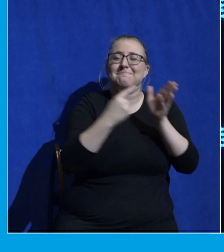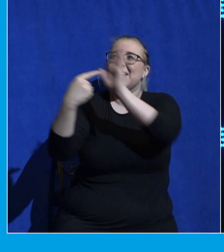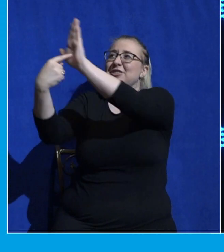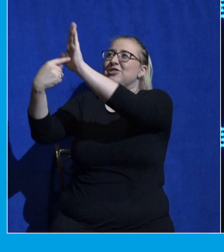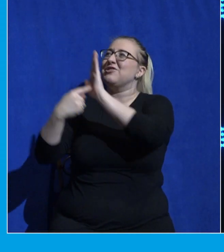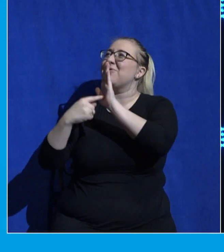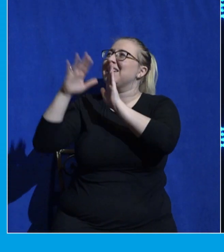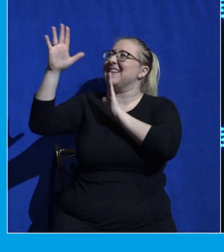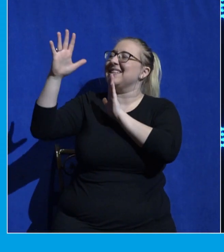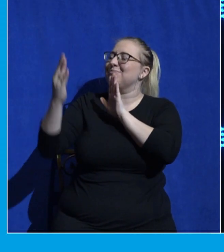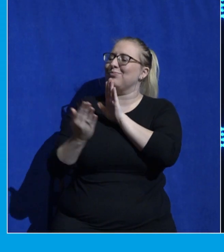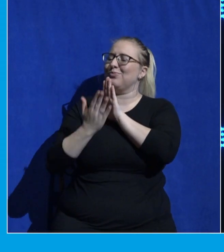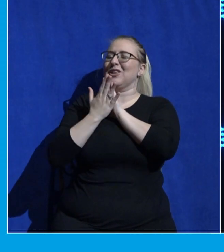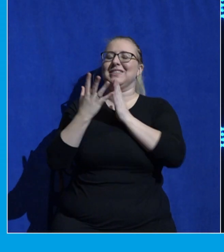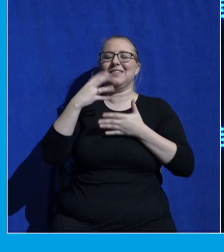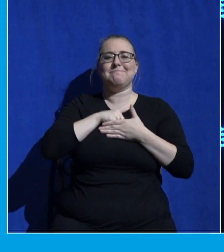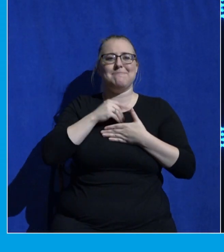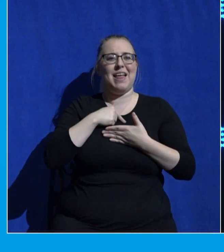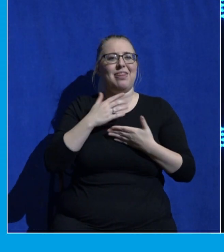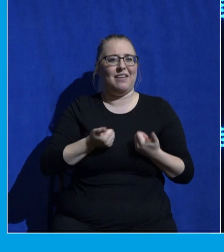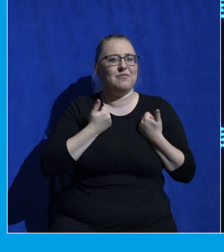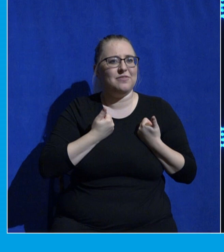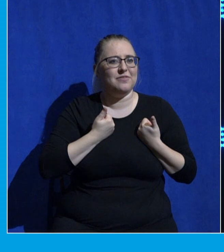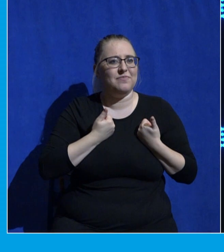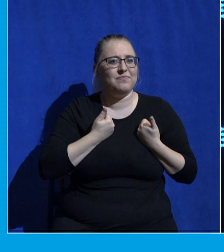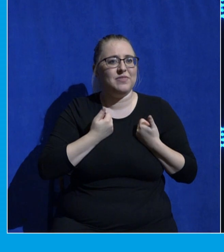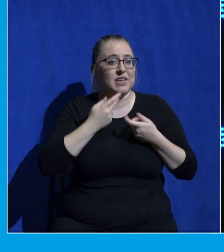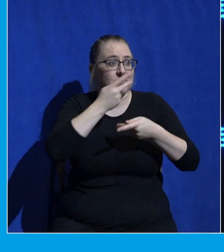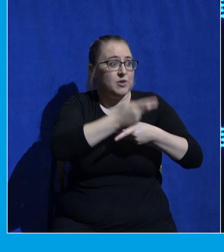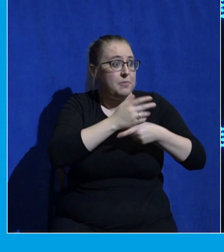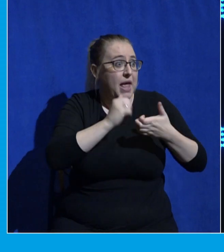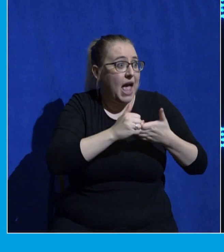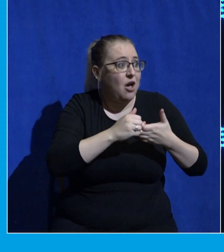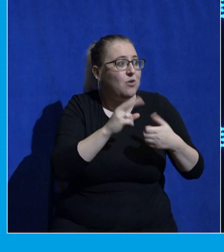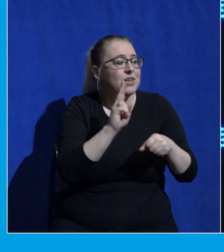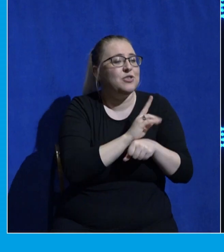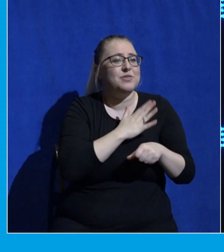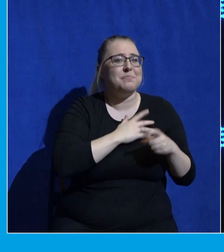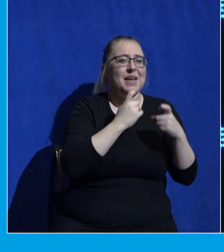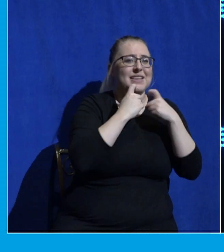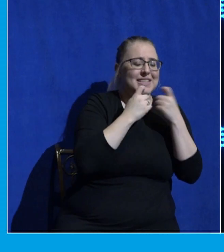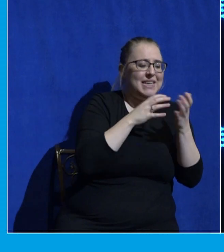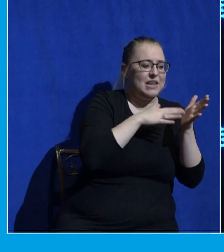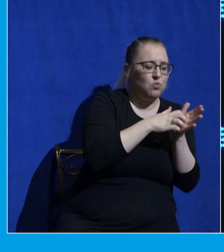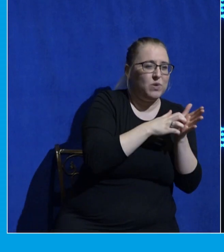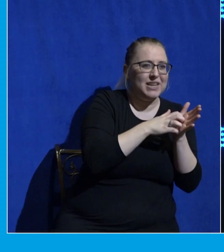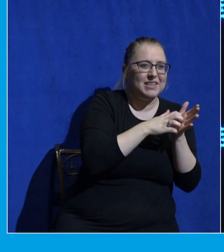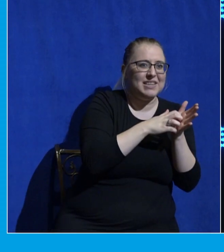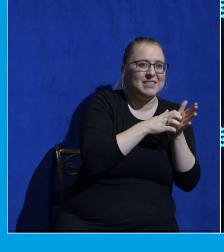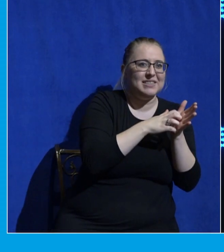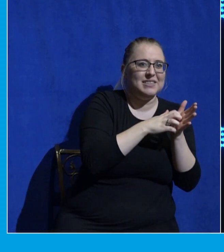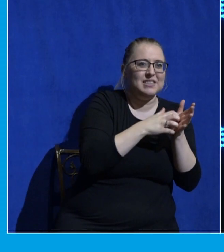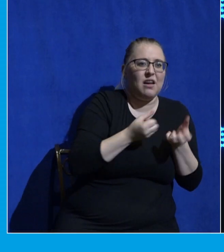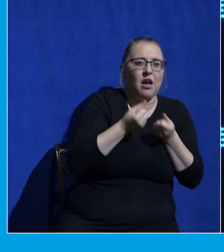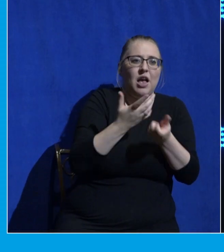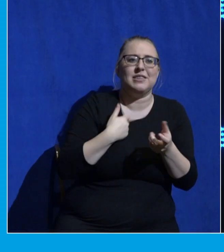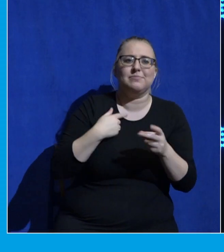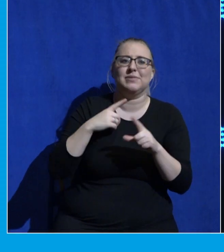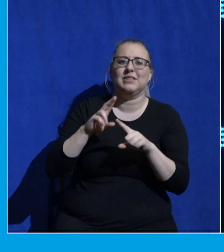realized. God kept me by using my sin and weakness to force me to lean on his church for